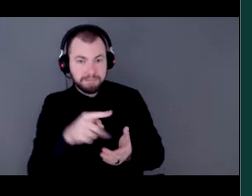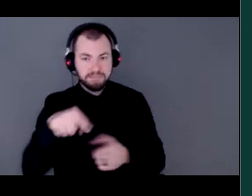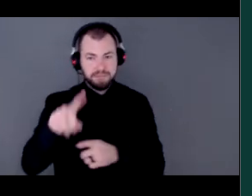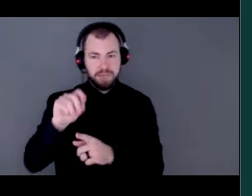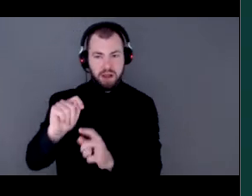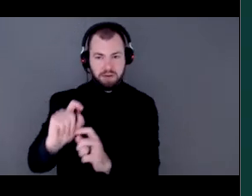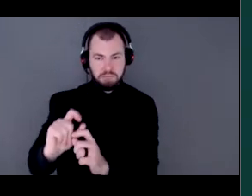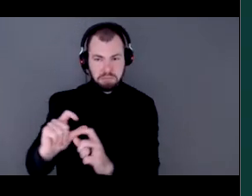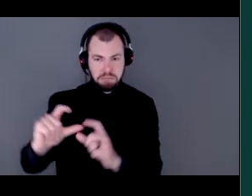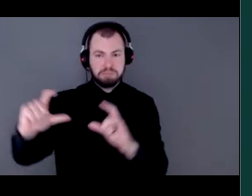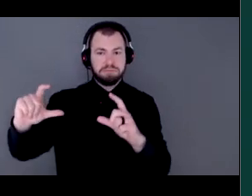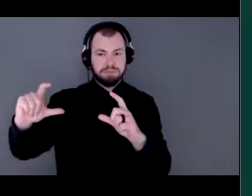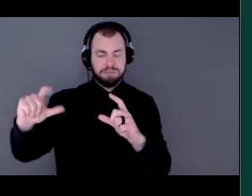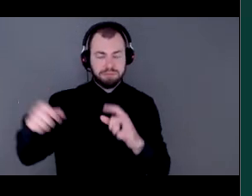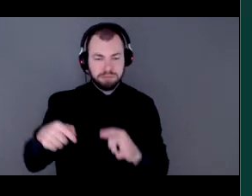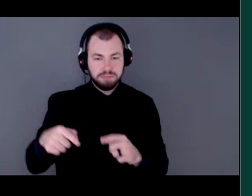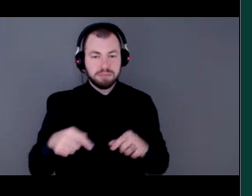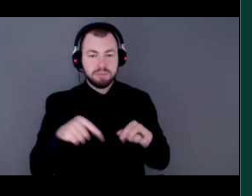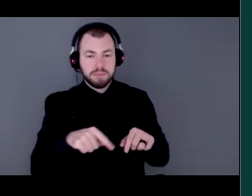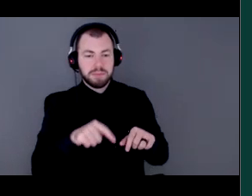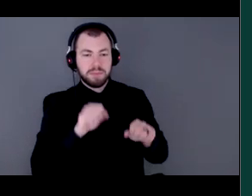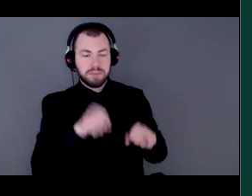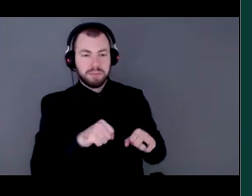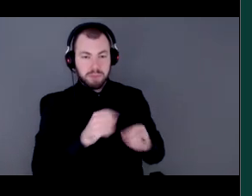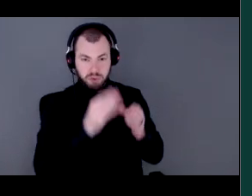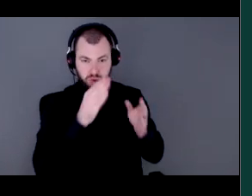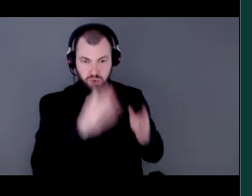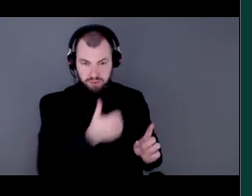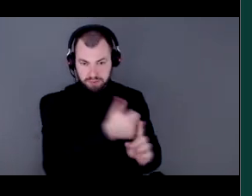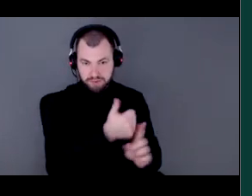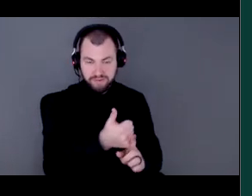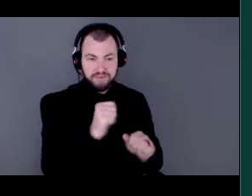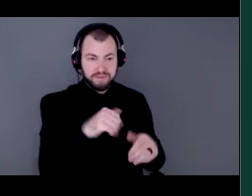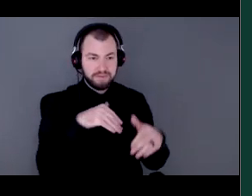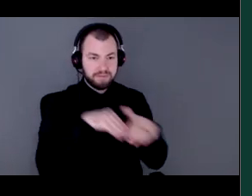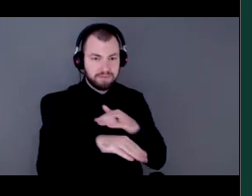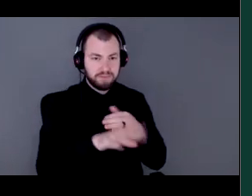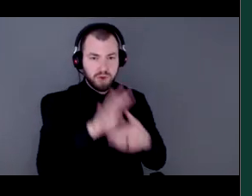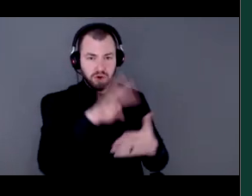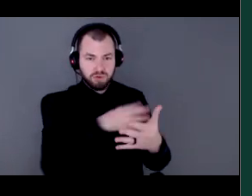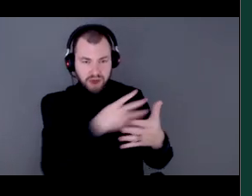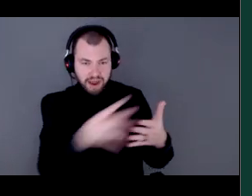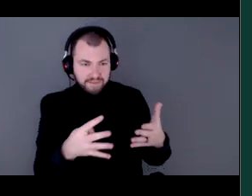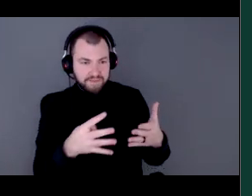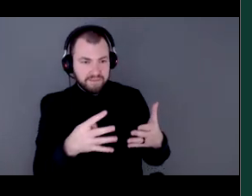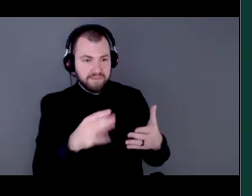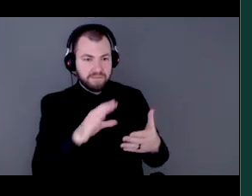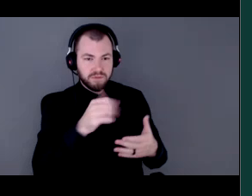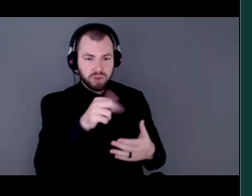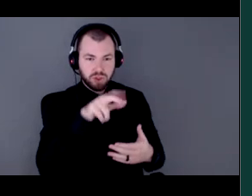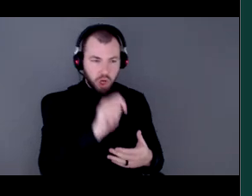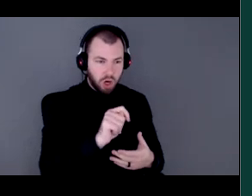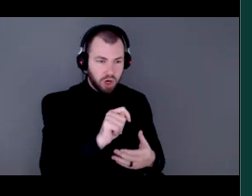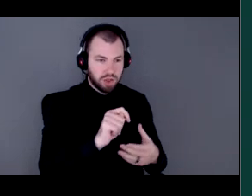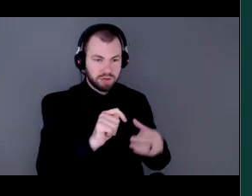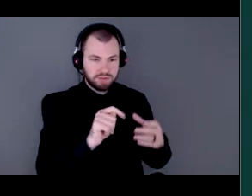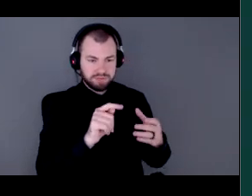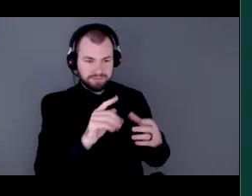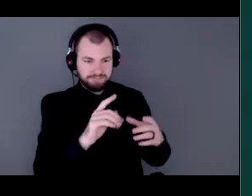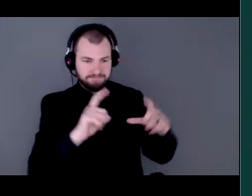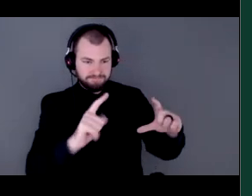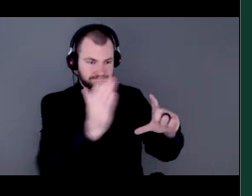can go in and the students can actually go in and do graphs and charts and different things for their science reports and other